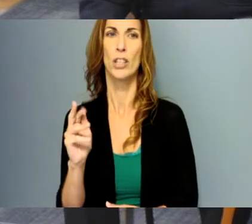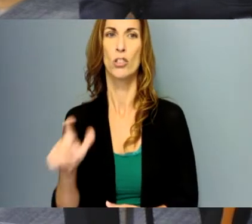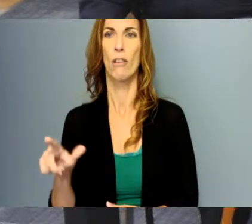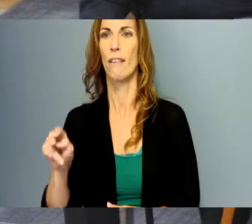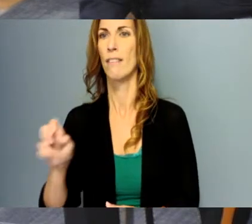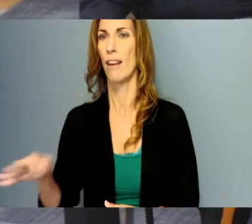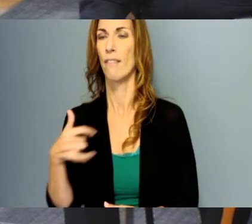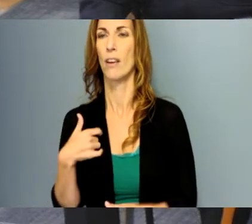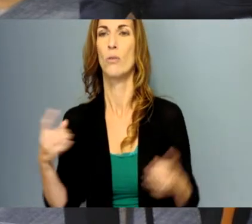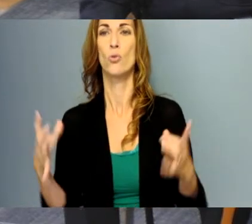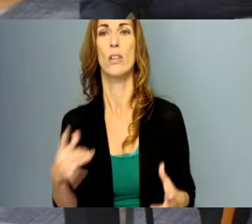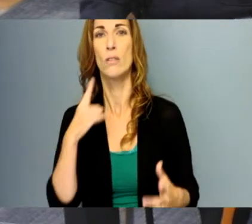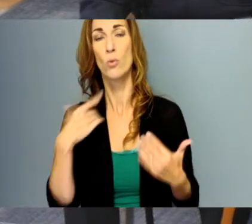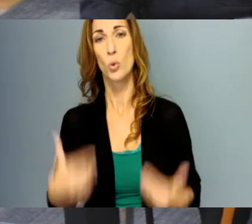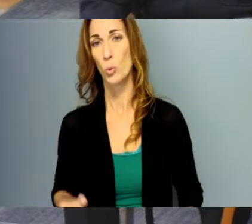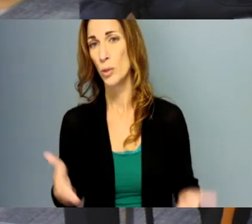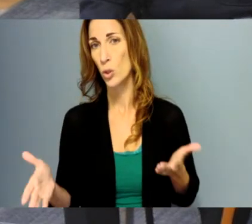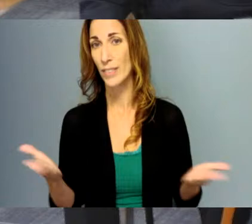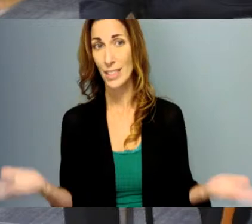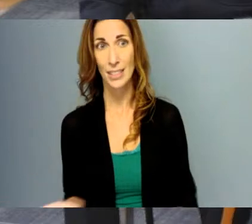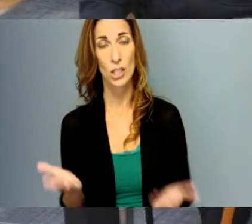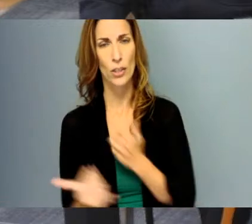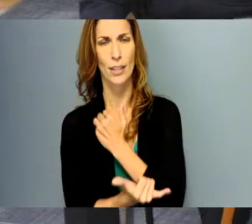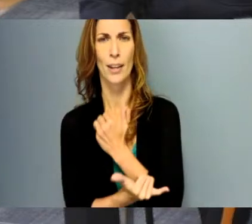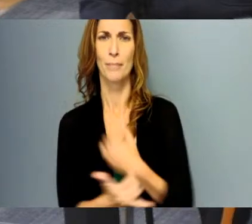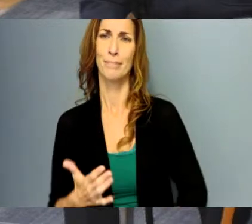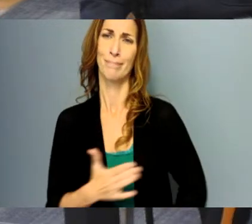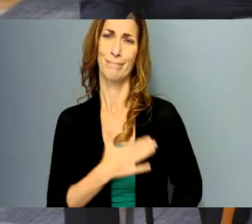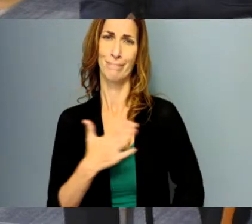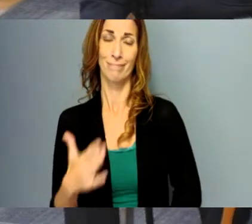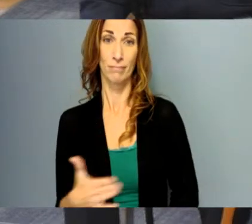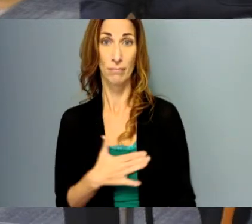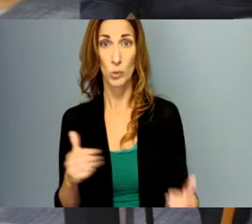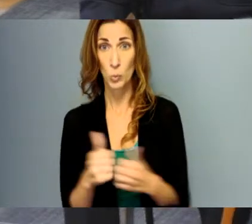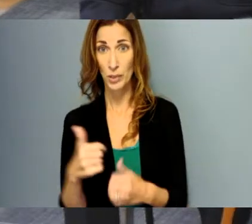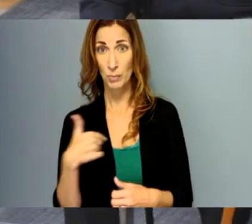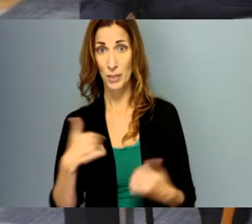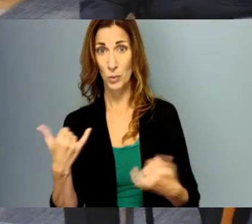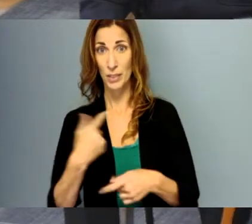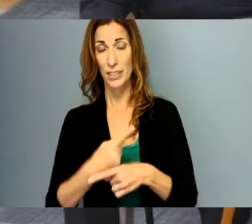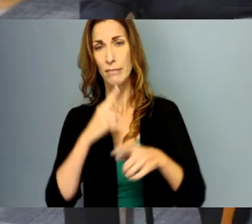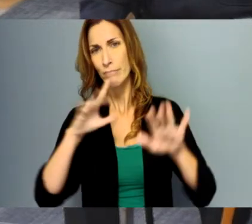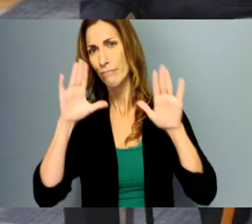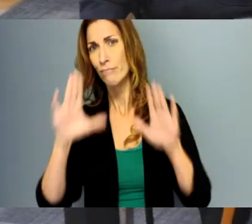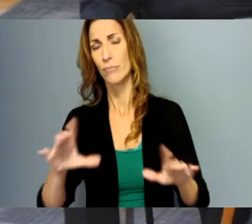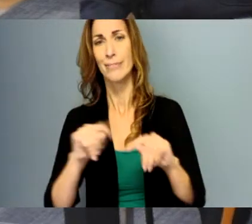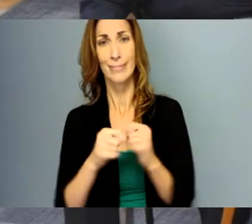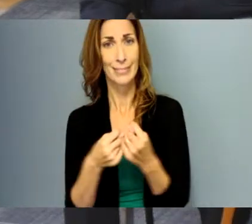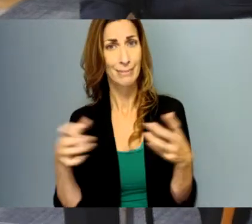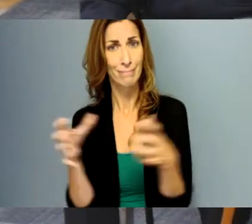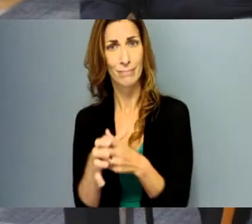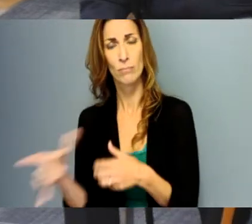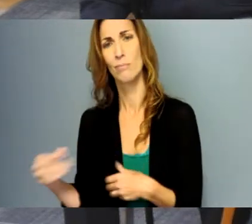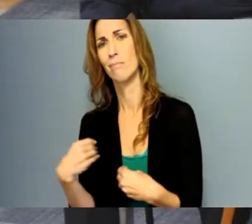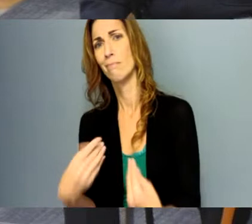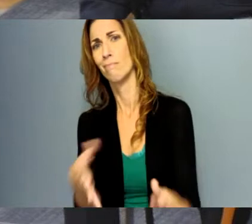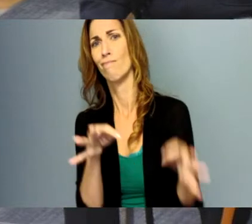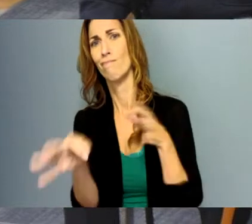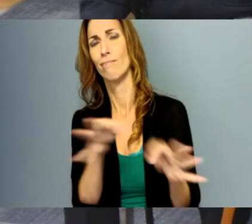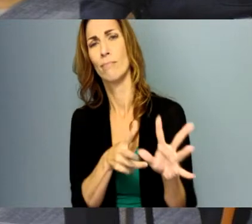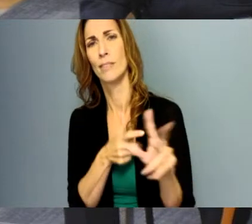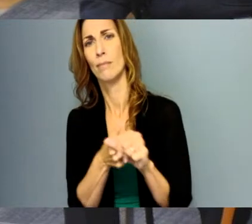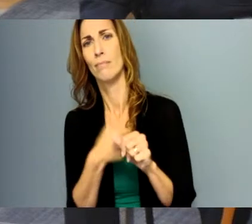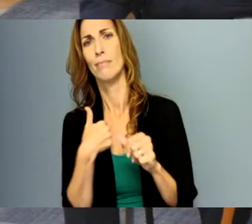at the county. And I'm really fortunate to be joined today by a terrific team so that we can give you an update in terms of how